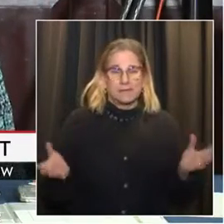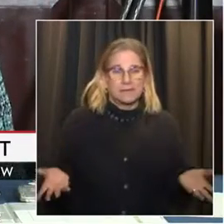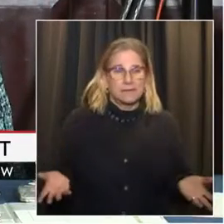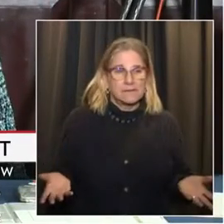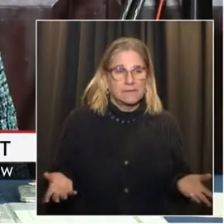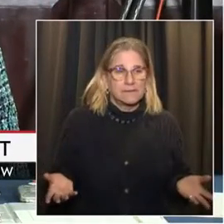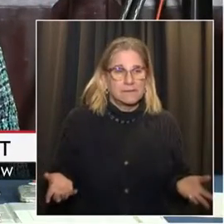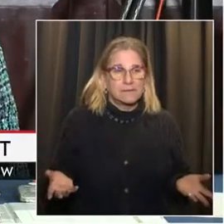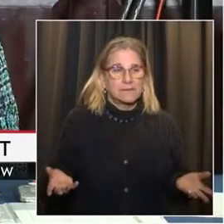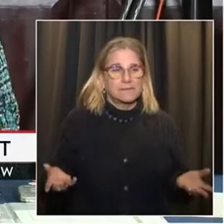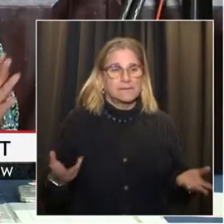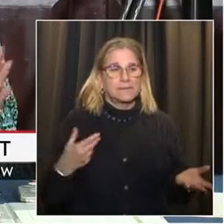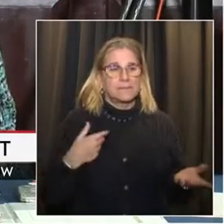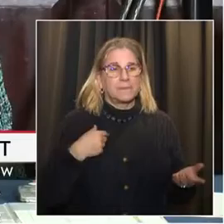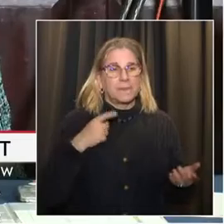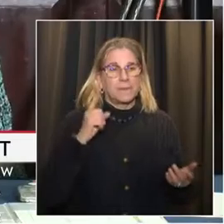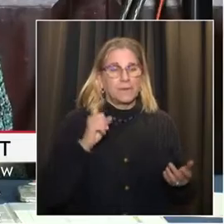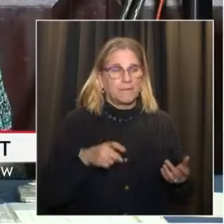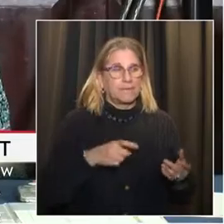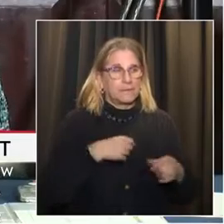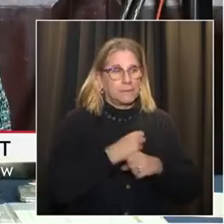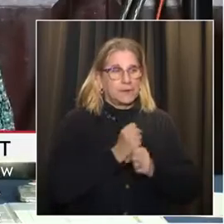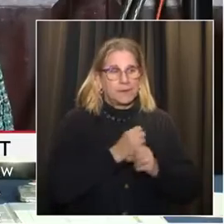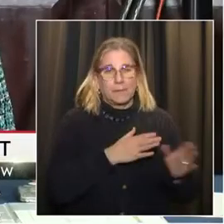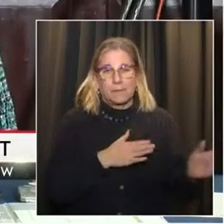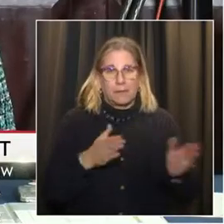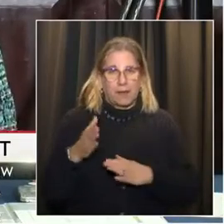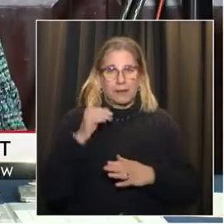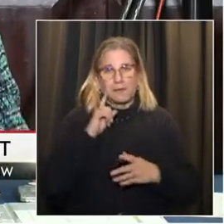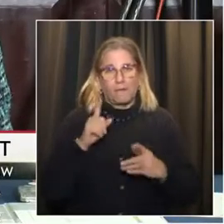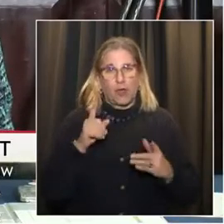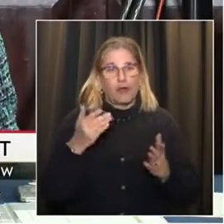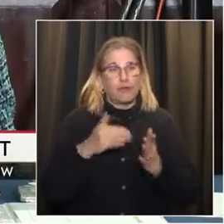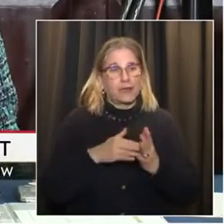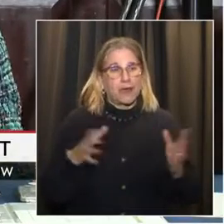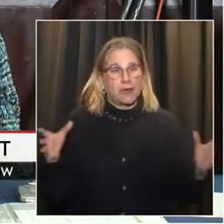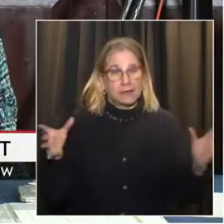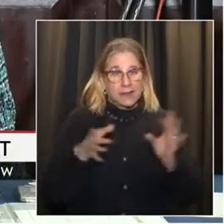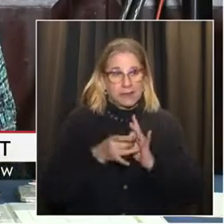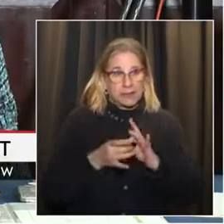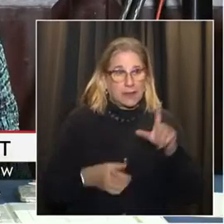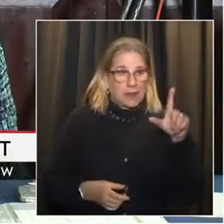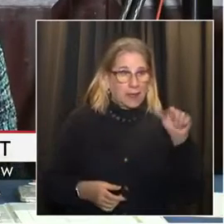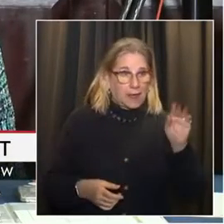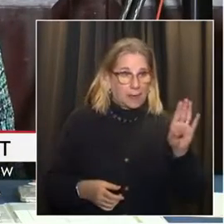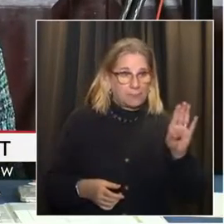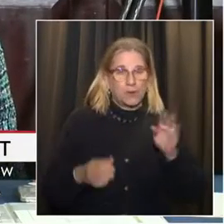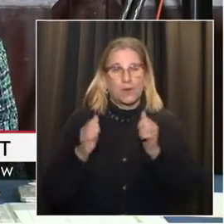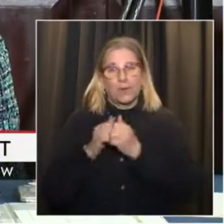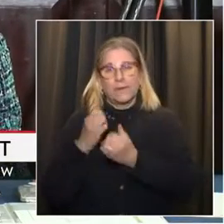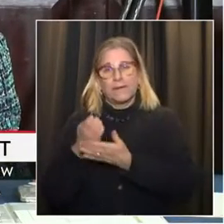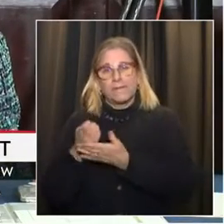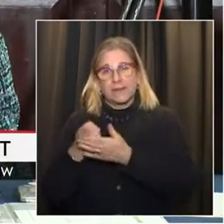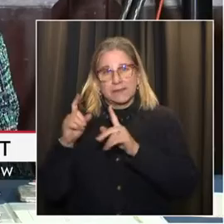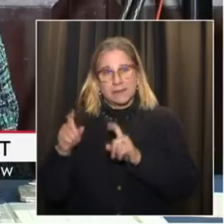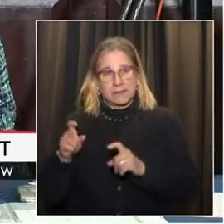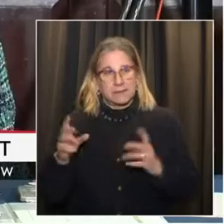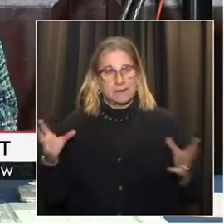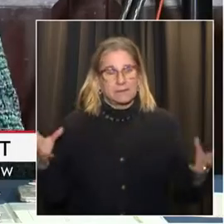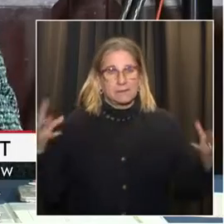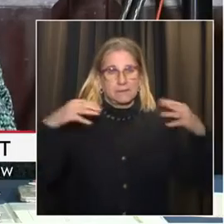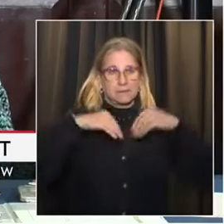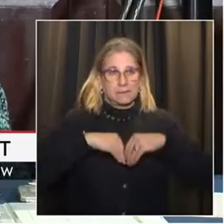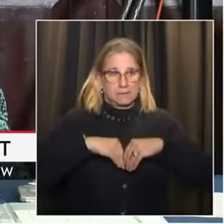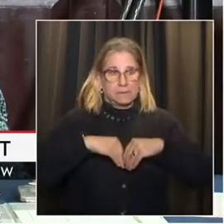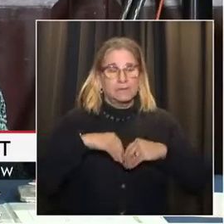have evidence tested, which evidence has always been tested. Now, it's my view that there were policy choices made at the U.S. Attorney's